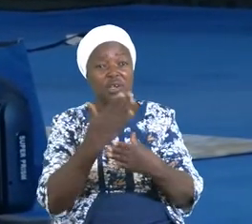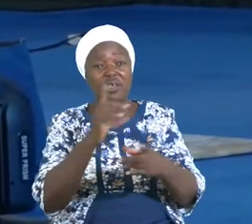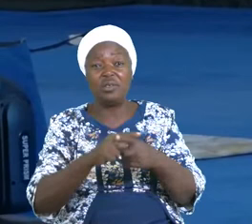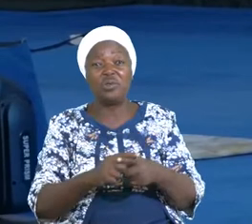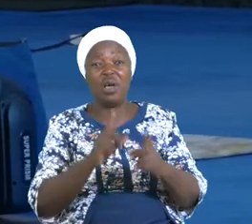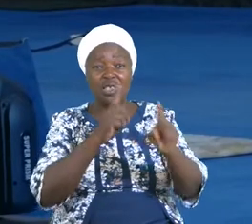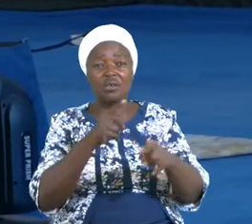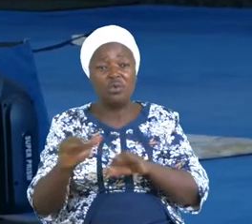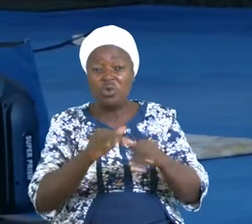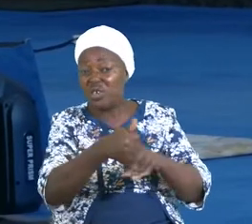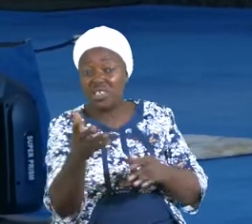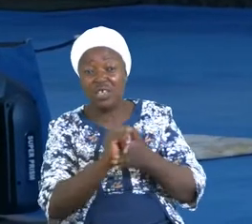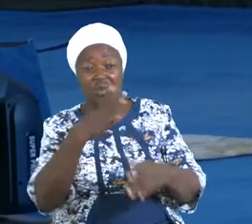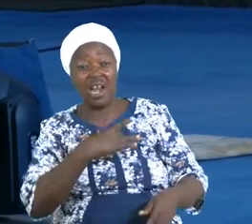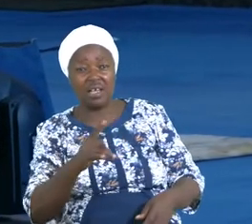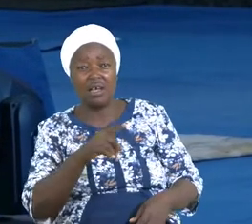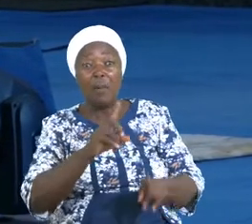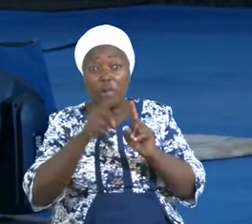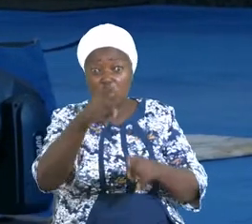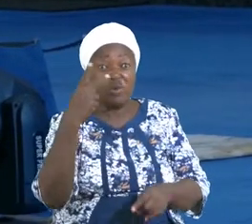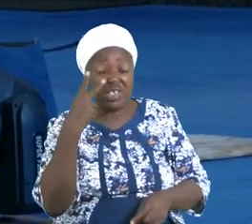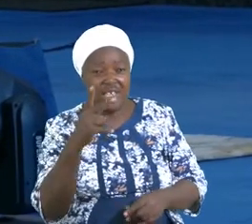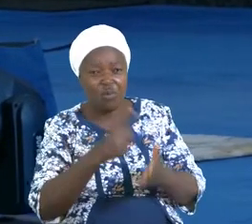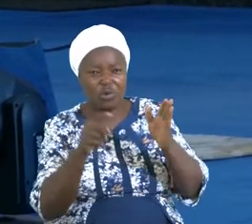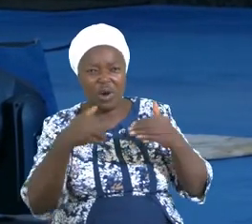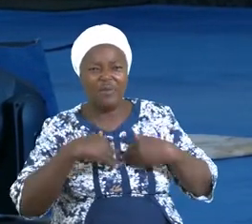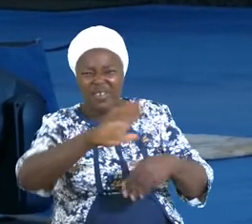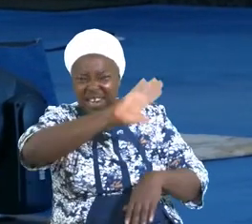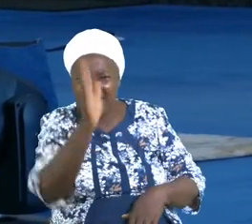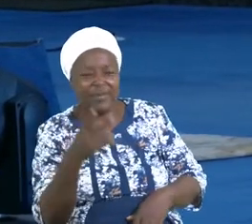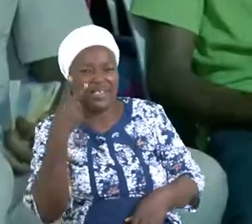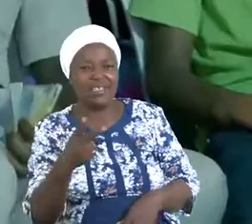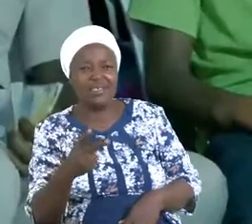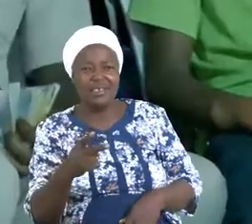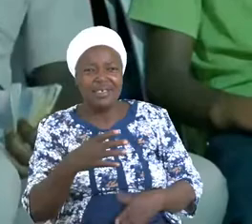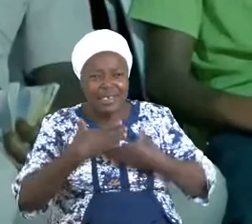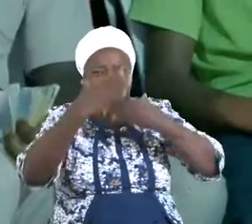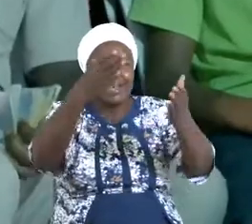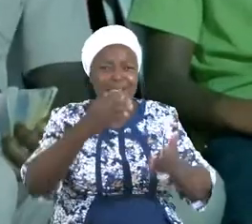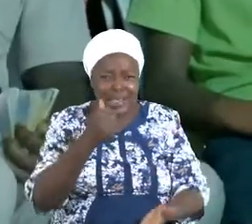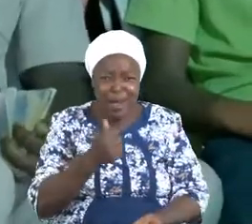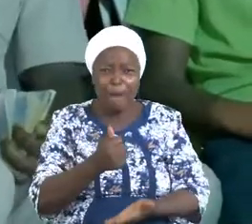see what you have never seen. I didn't hear your amen. Amen.